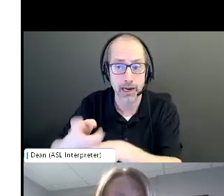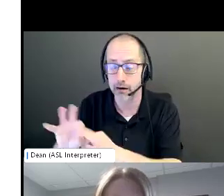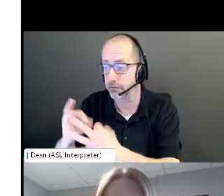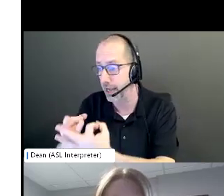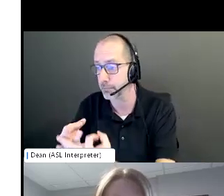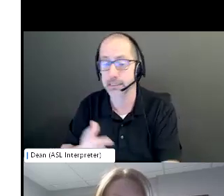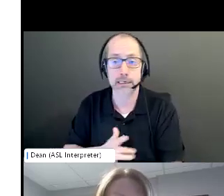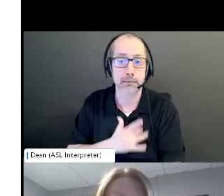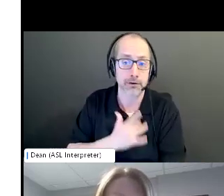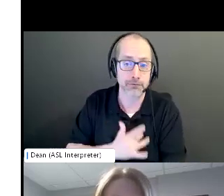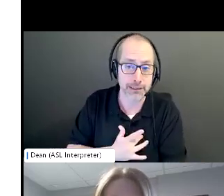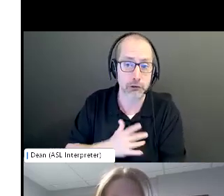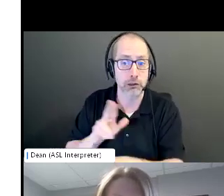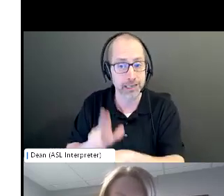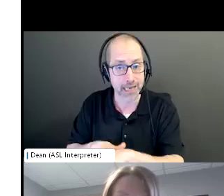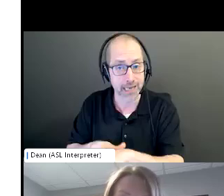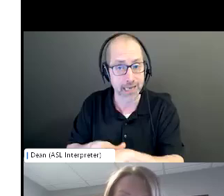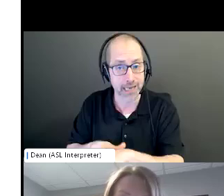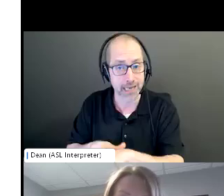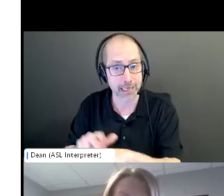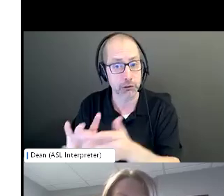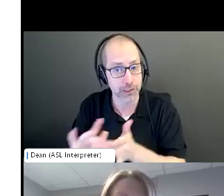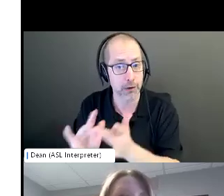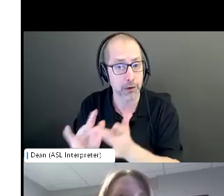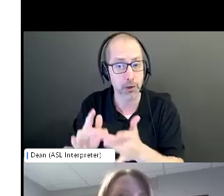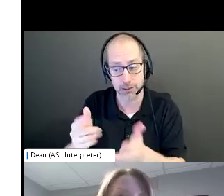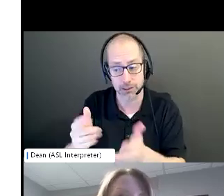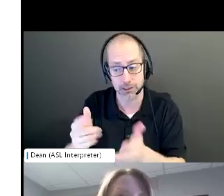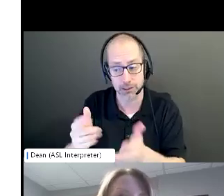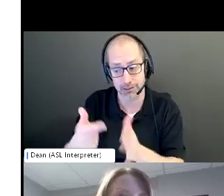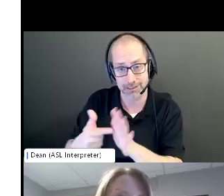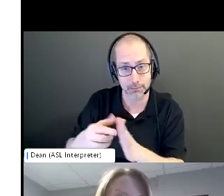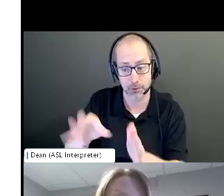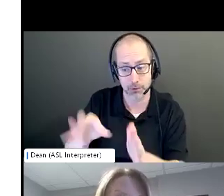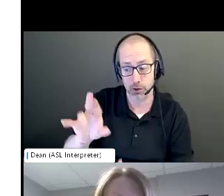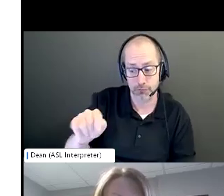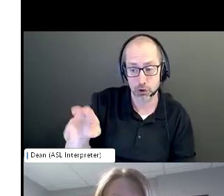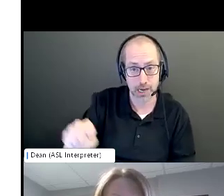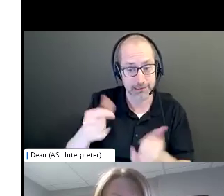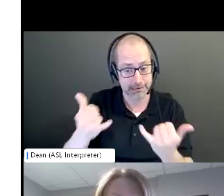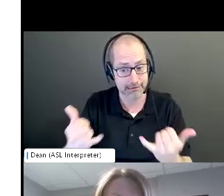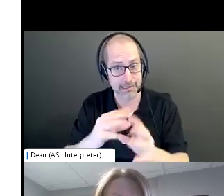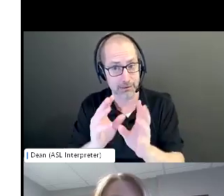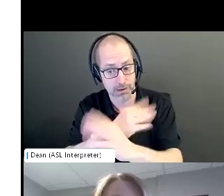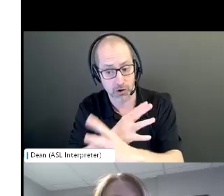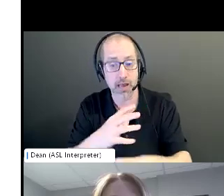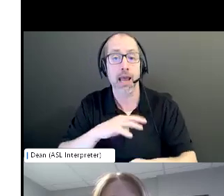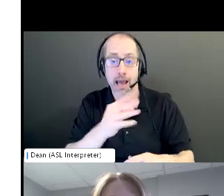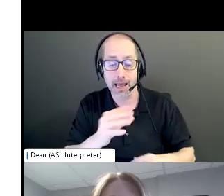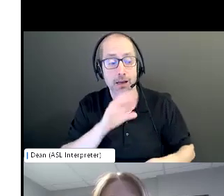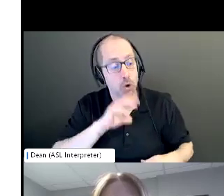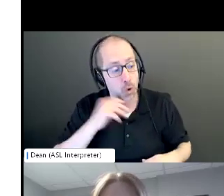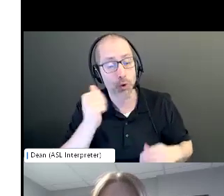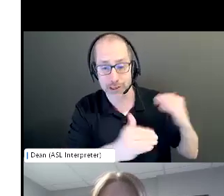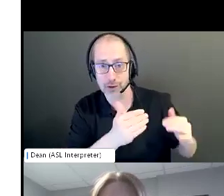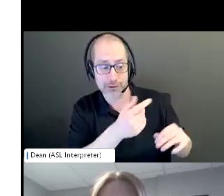such as Future Us and this webinar we're having here today, as well as older adults themselves. So we believe